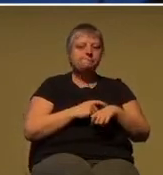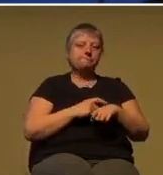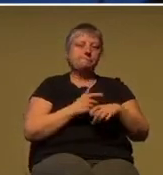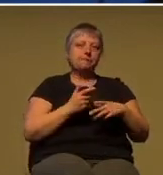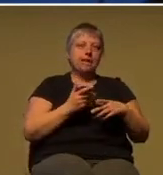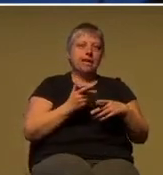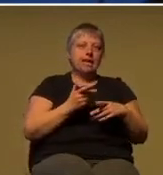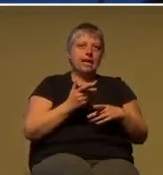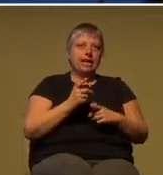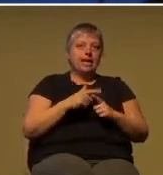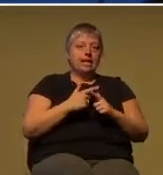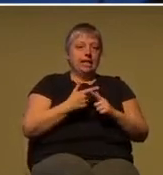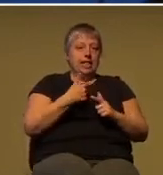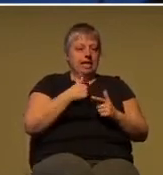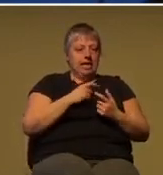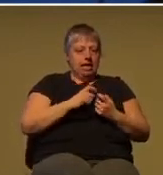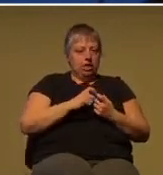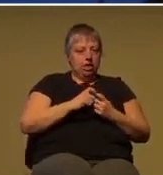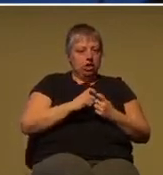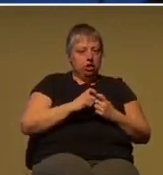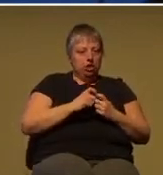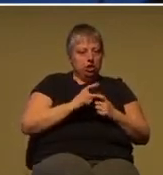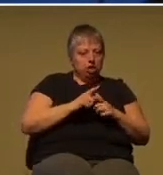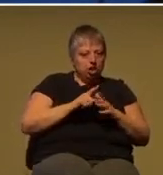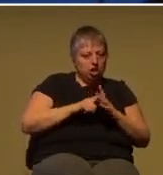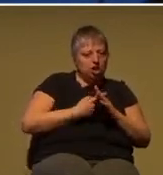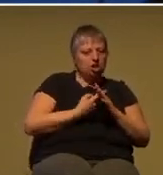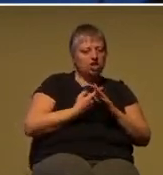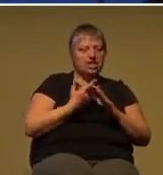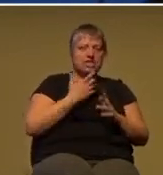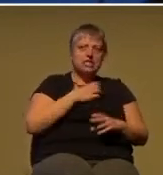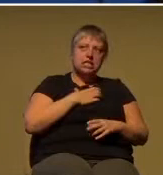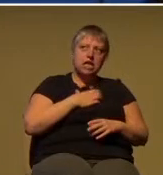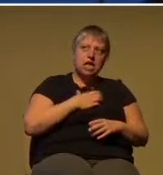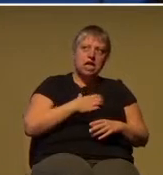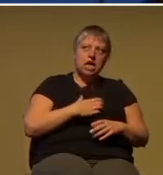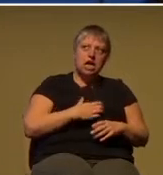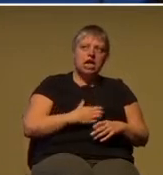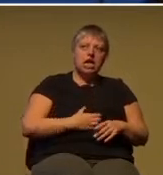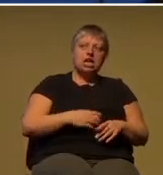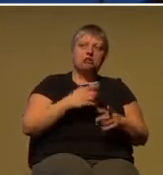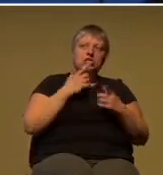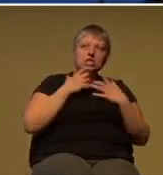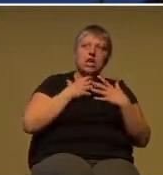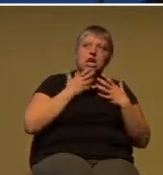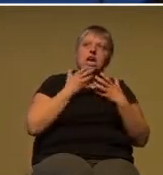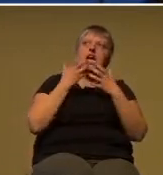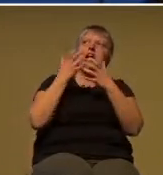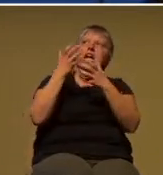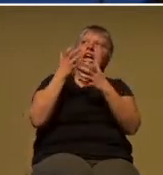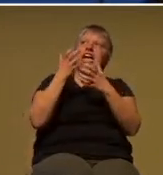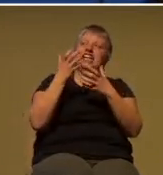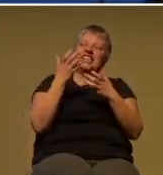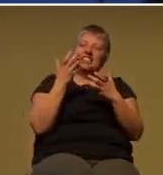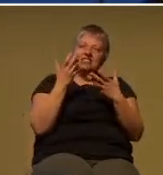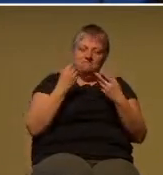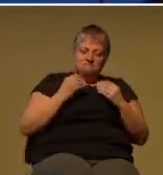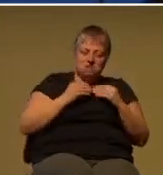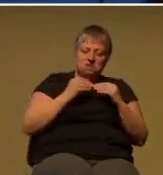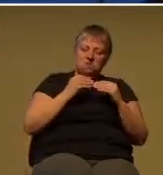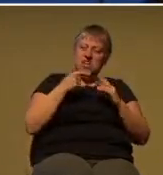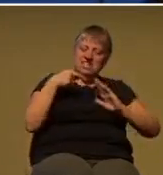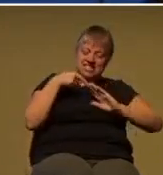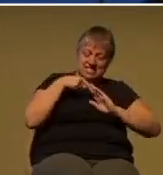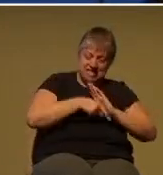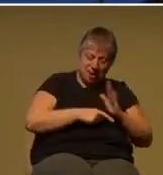I started to really have a longing and a cry in my heart that there was more. There was some deep pain in my heart, and I